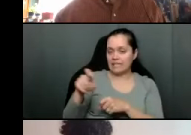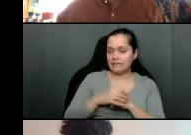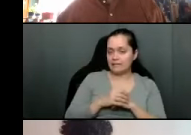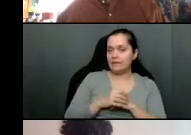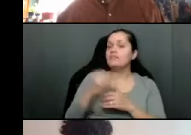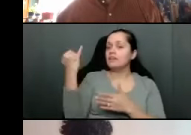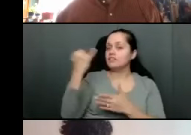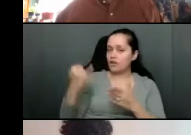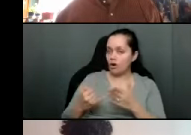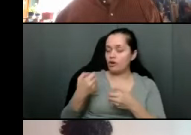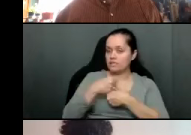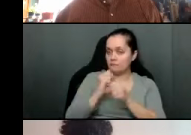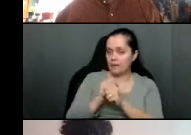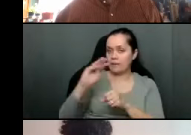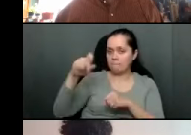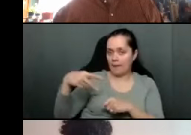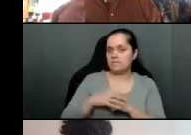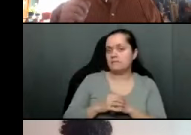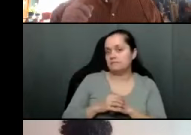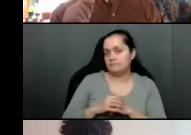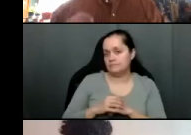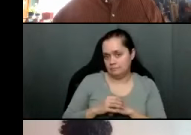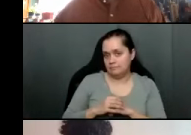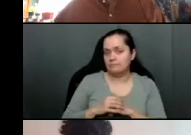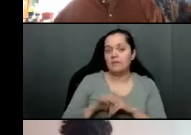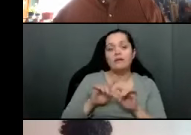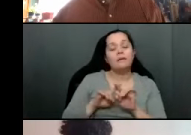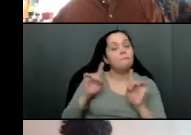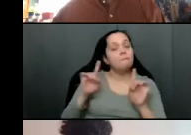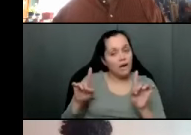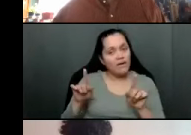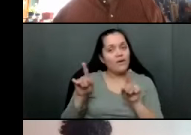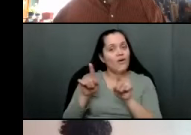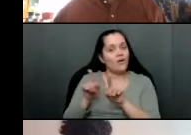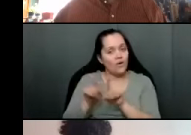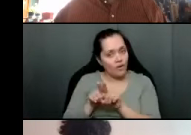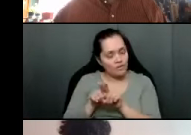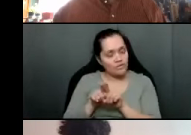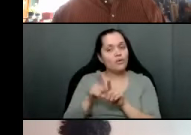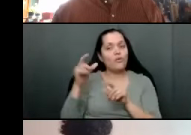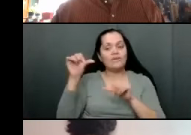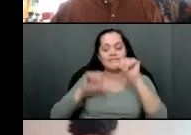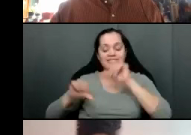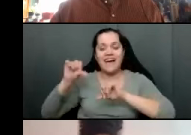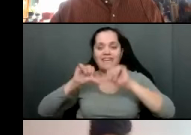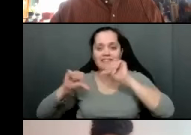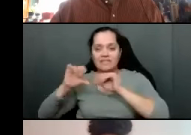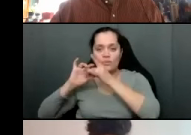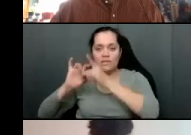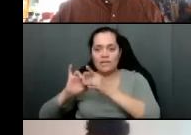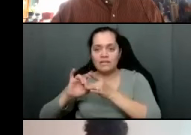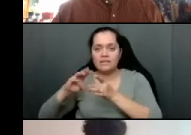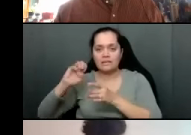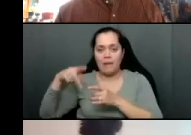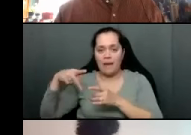art of making maps. But also there is a science of map making.